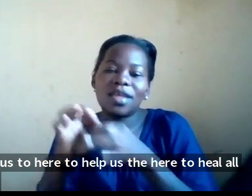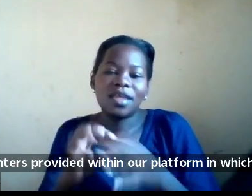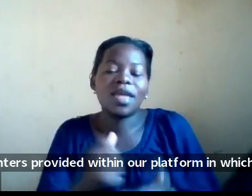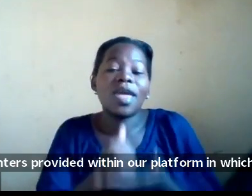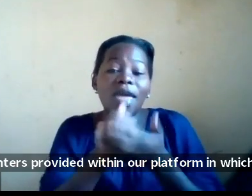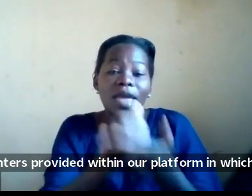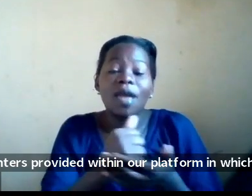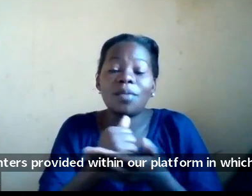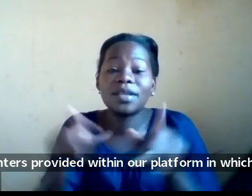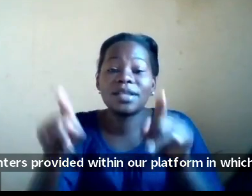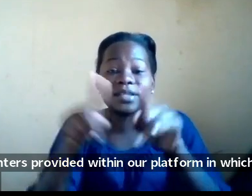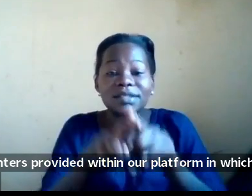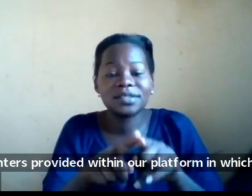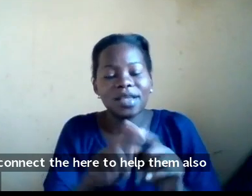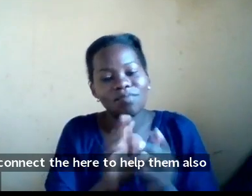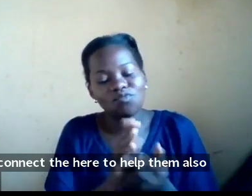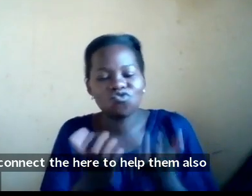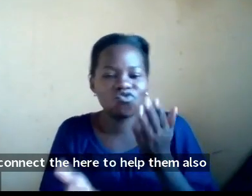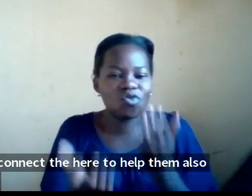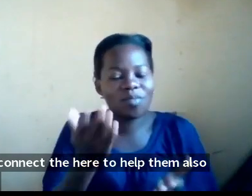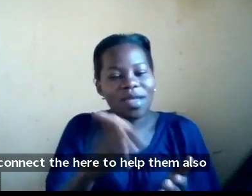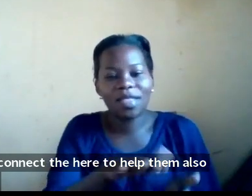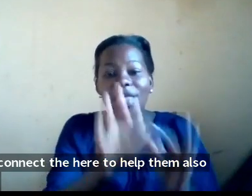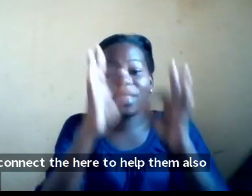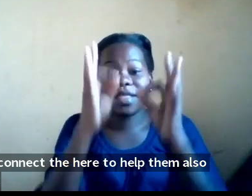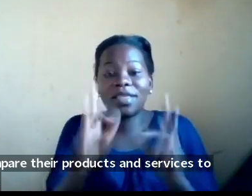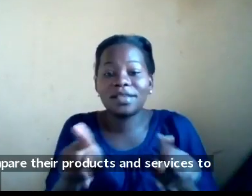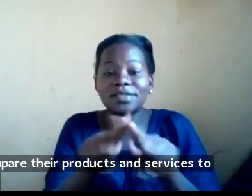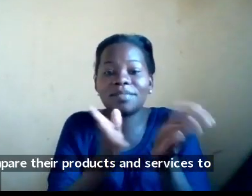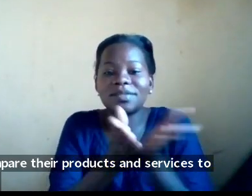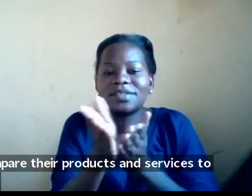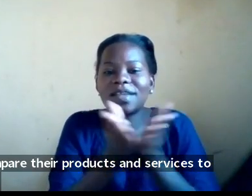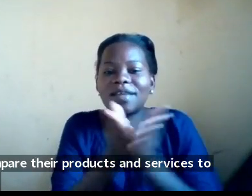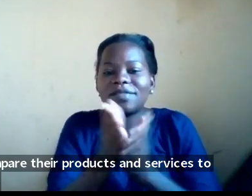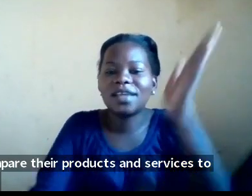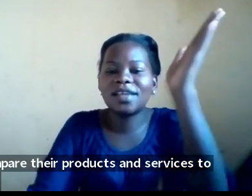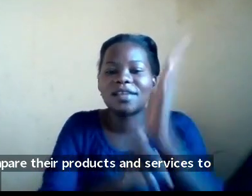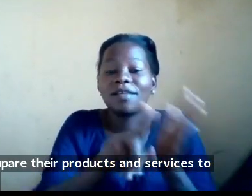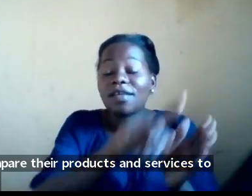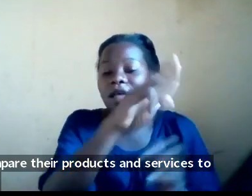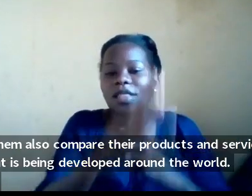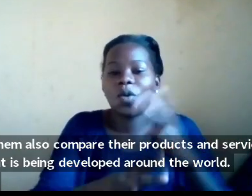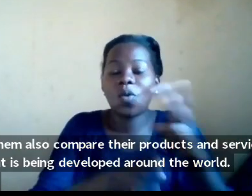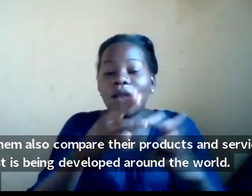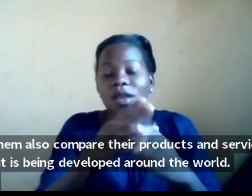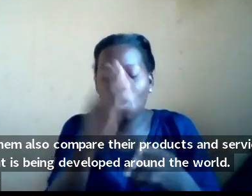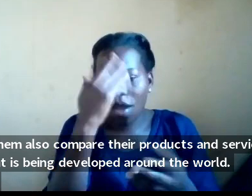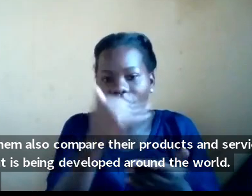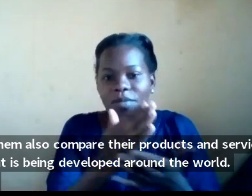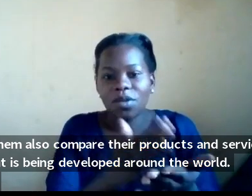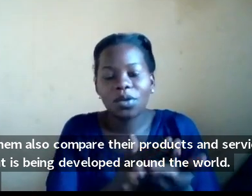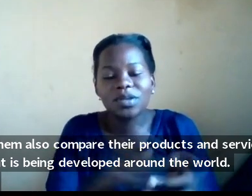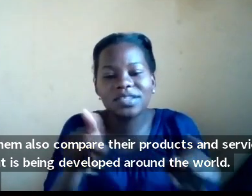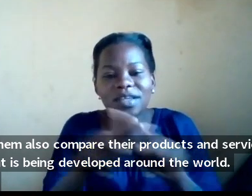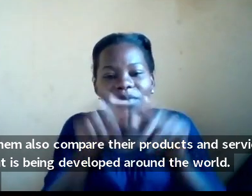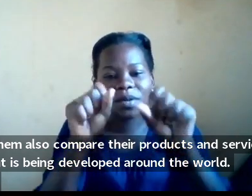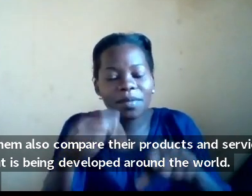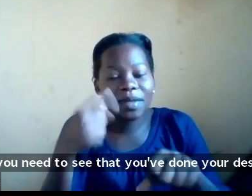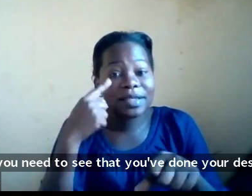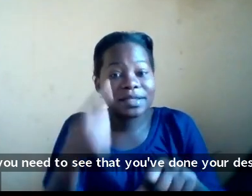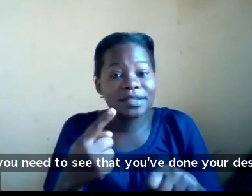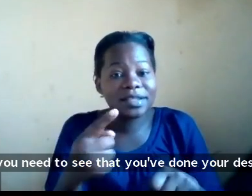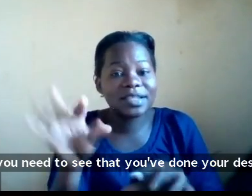also compare their products and services to what is being developed around the world. Because also you need to see that you're